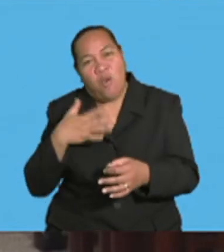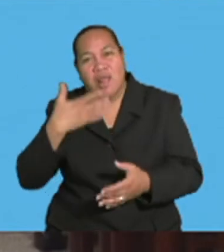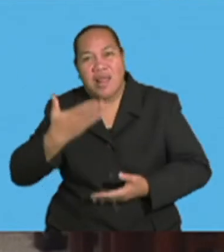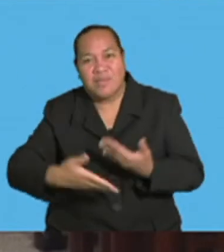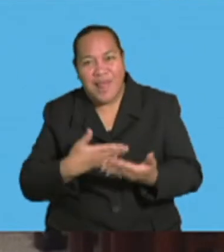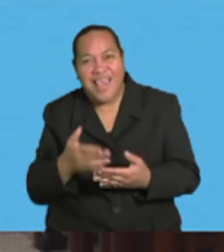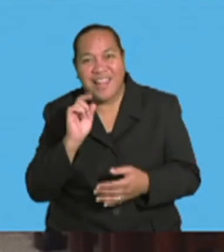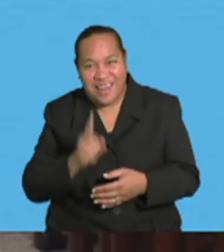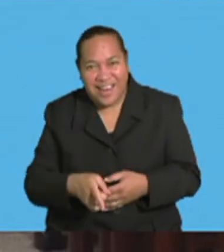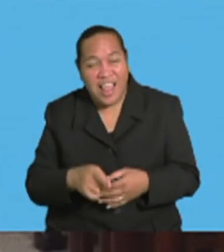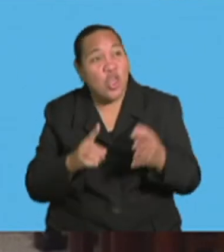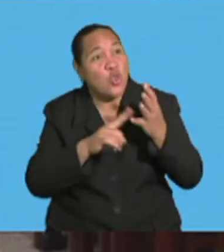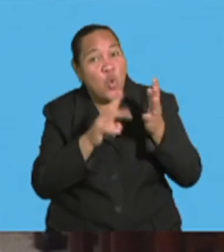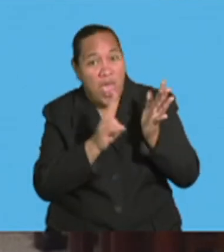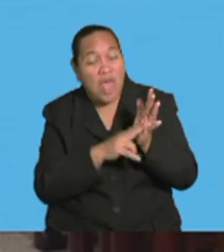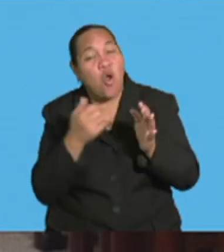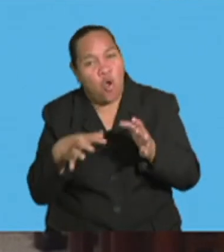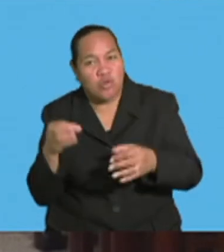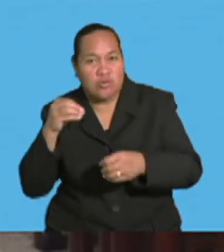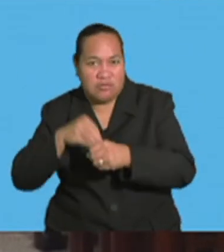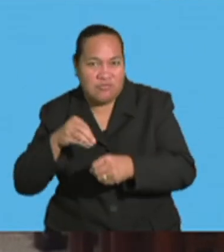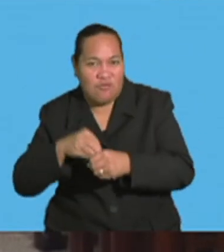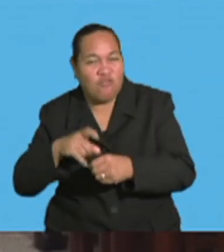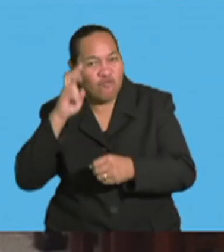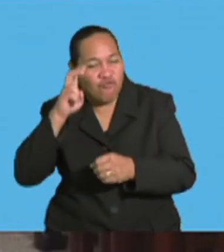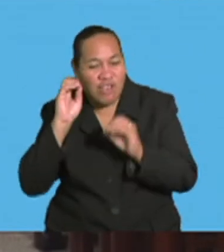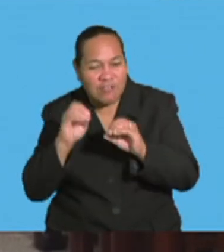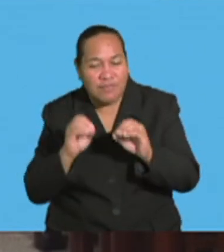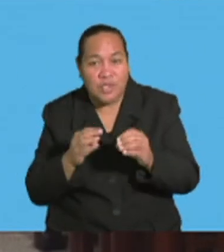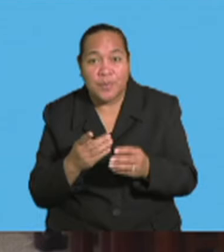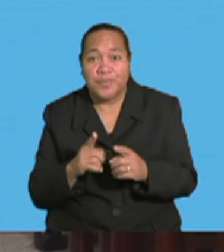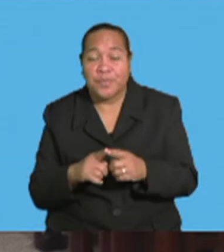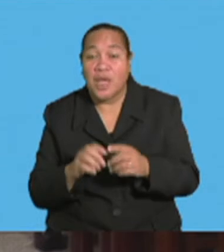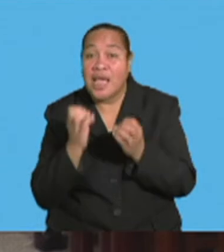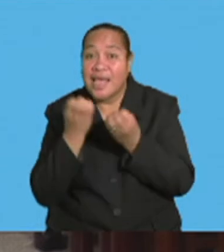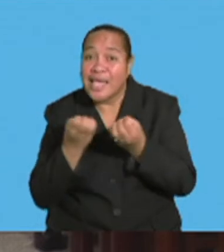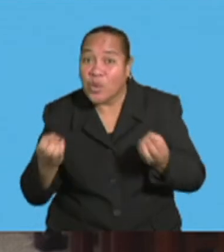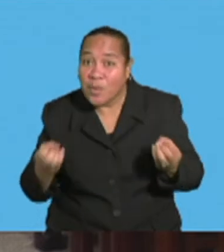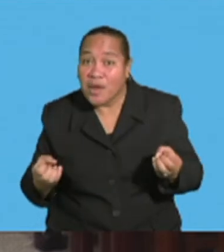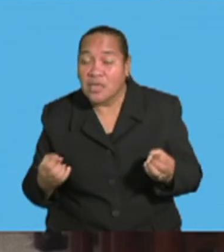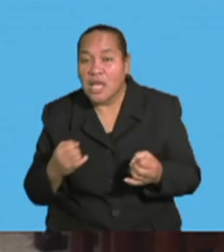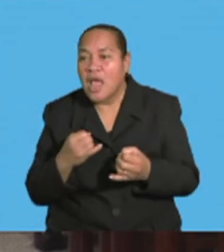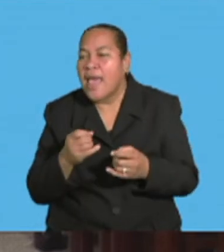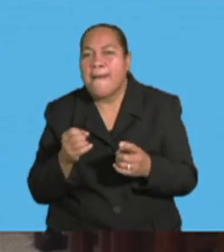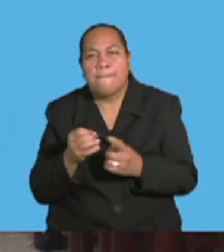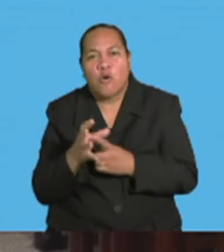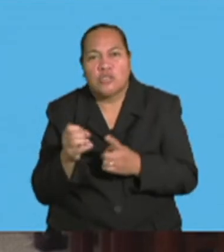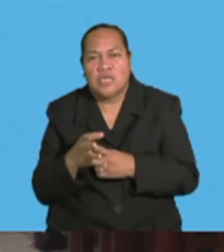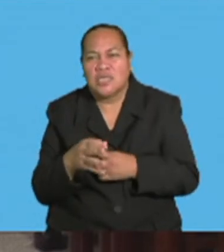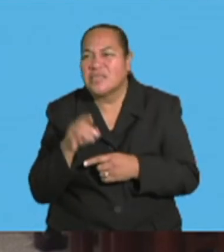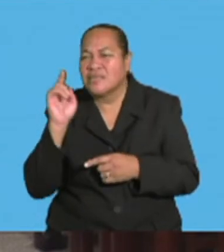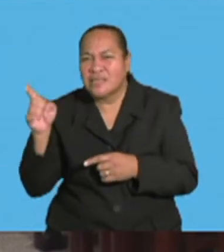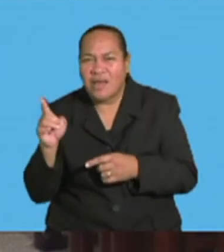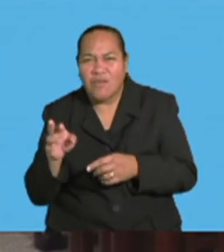the UN is also involved in training. Equipment, mobility is very, very critical. This year, Honourable Speaker,